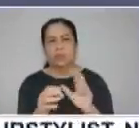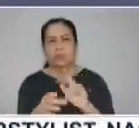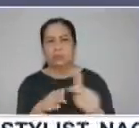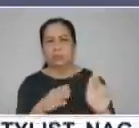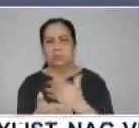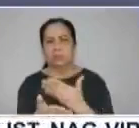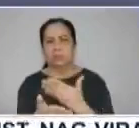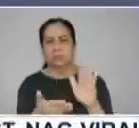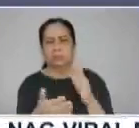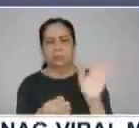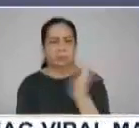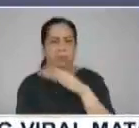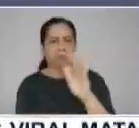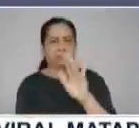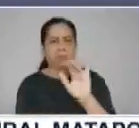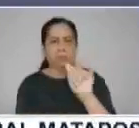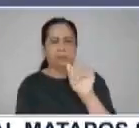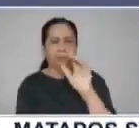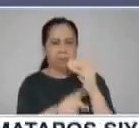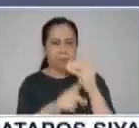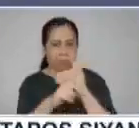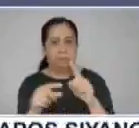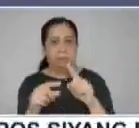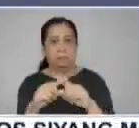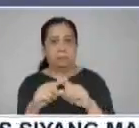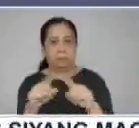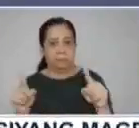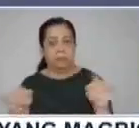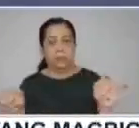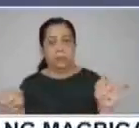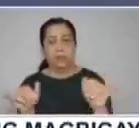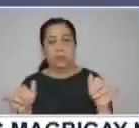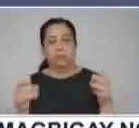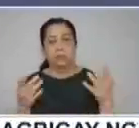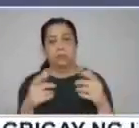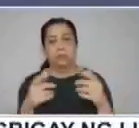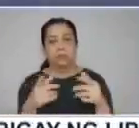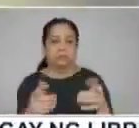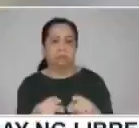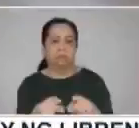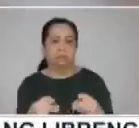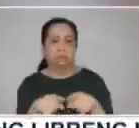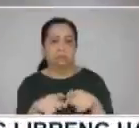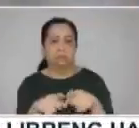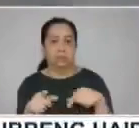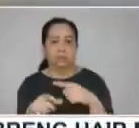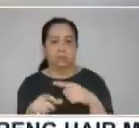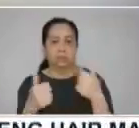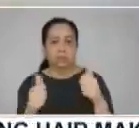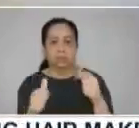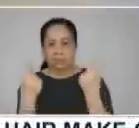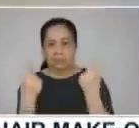ng W15 Manacore ITF Pro Tournament at quarterfinal finish sa ikalawang leg ng